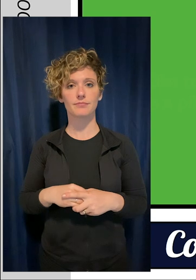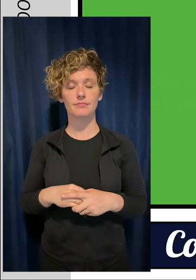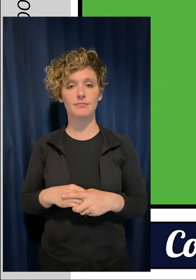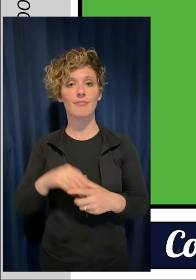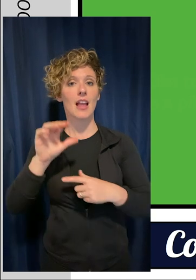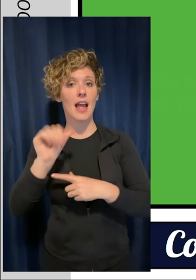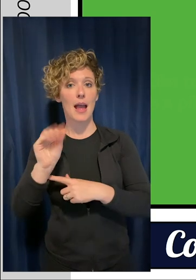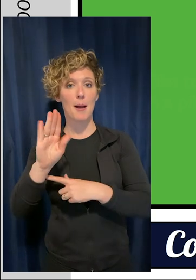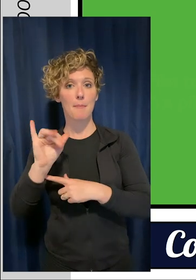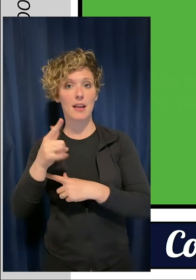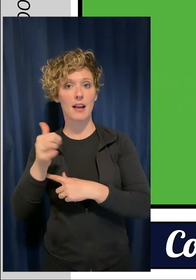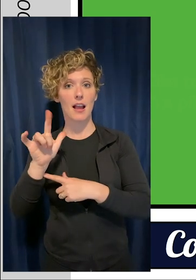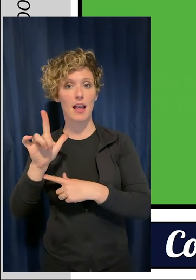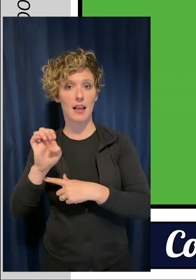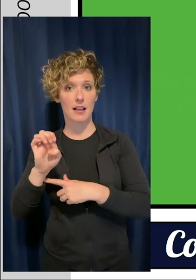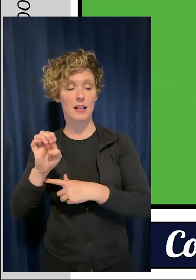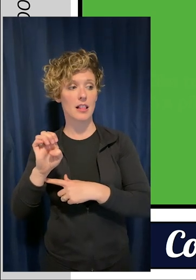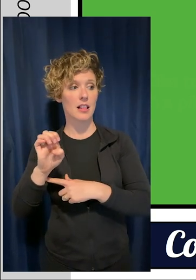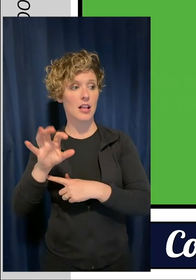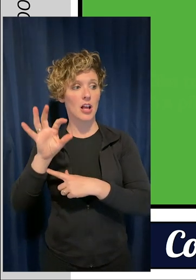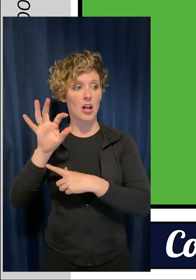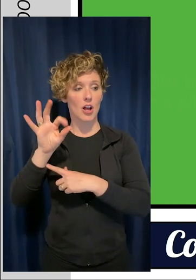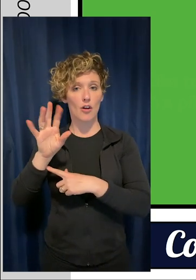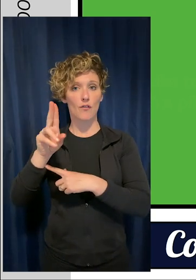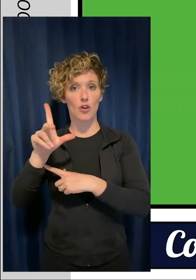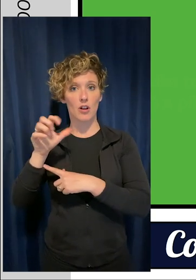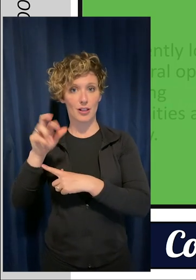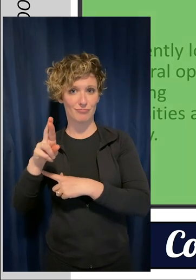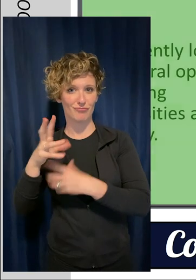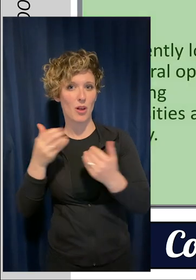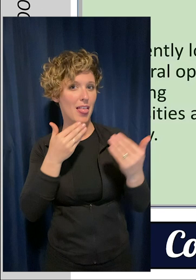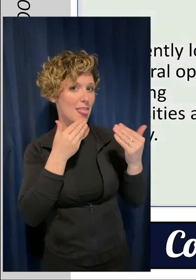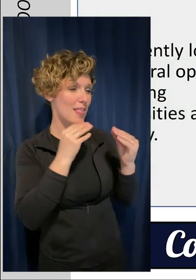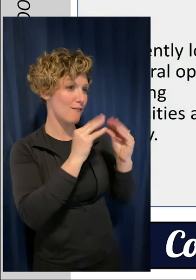Abigail Fuller would like to thank her family for all of their support.